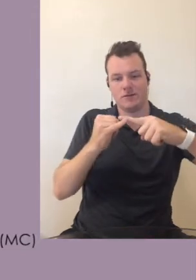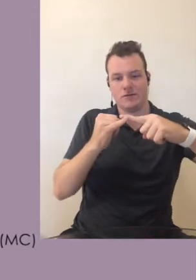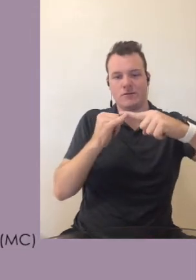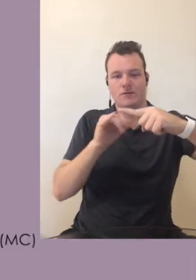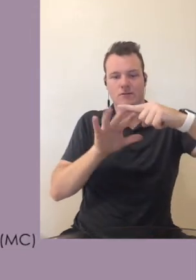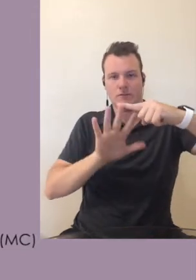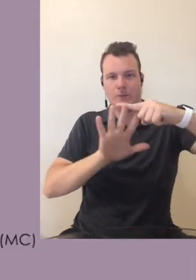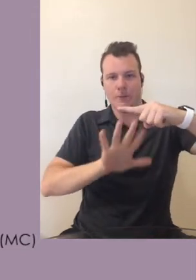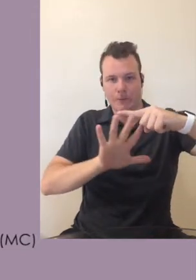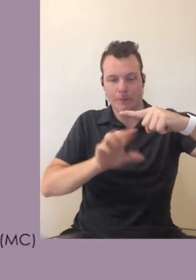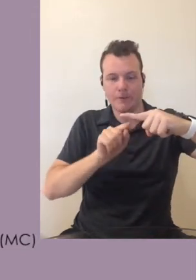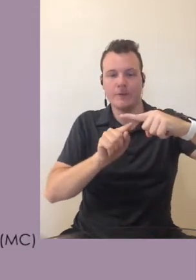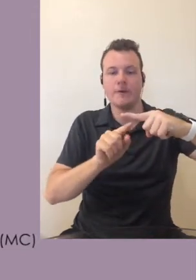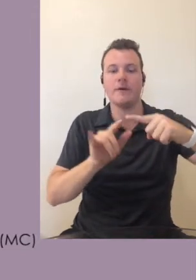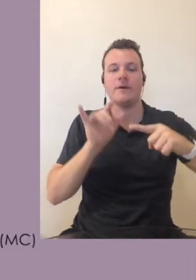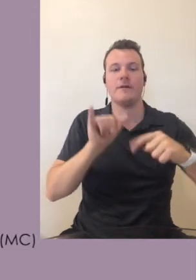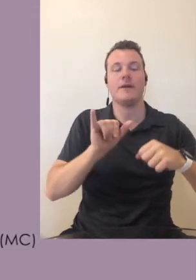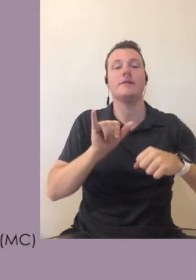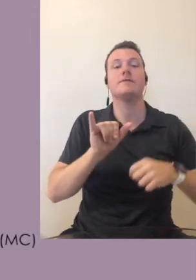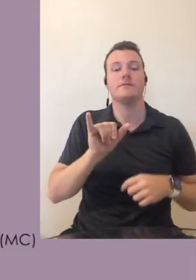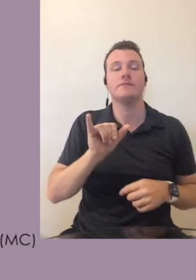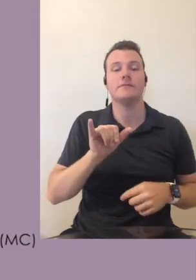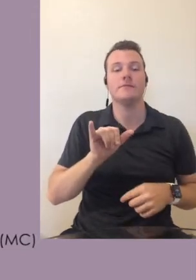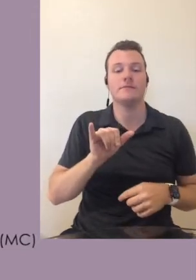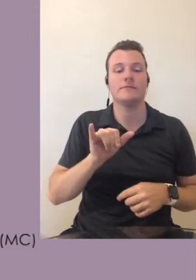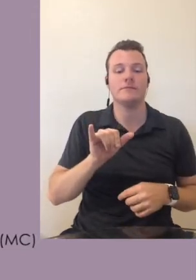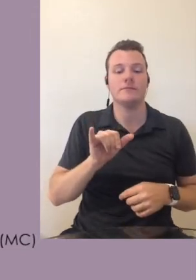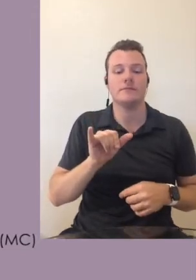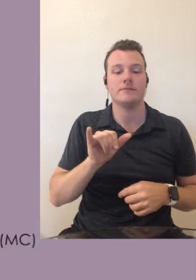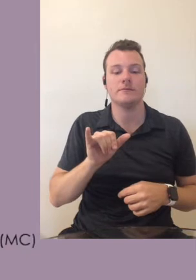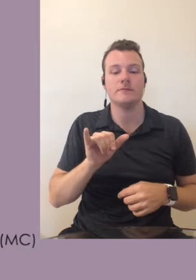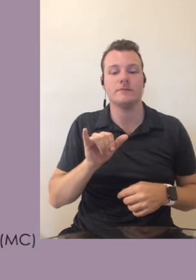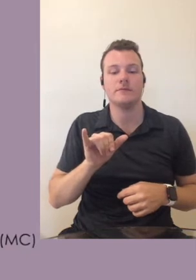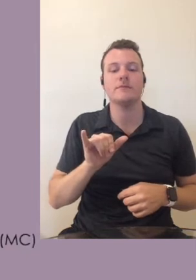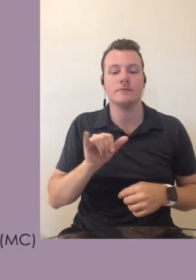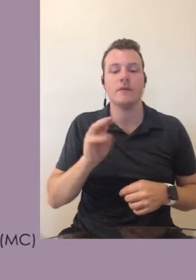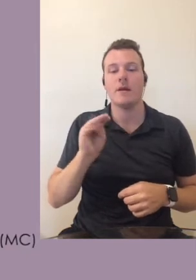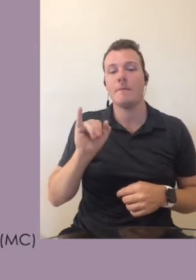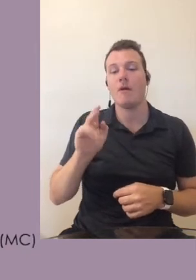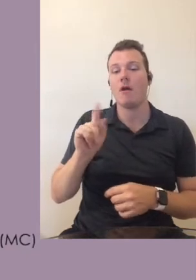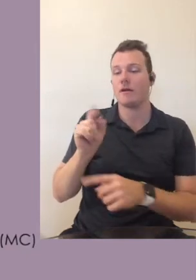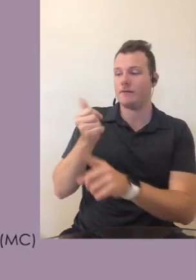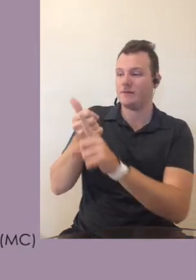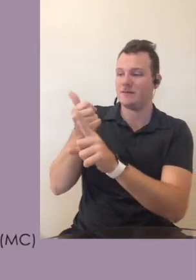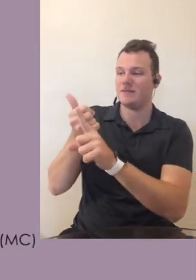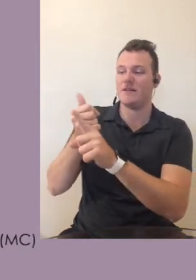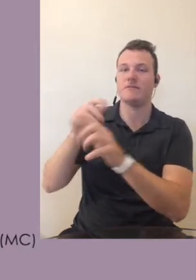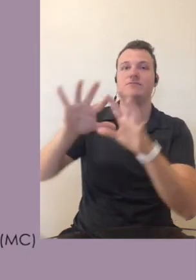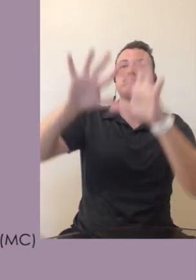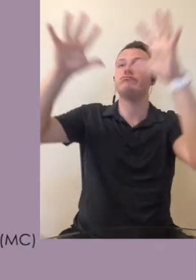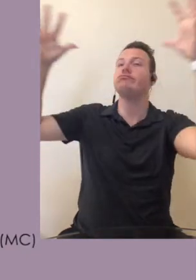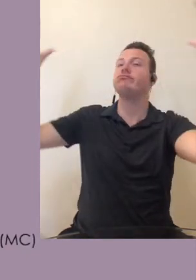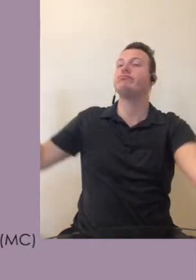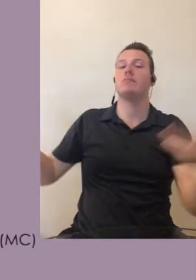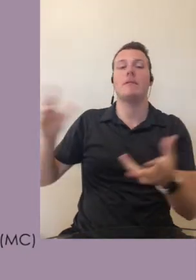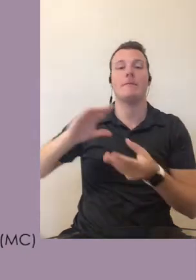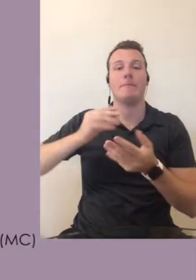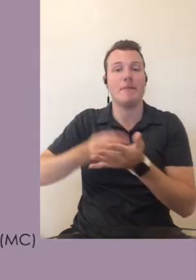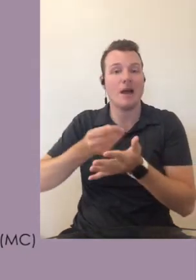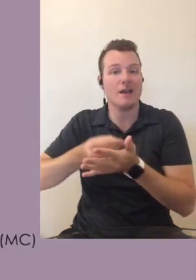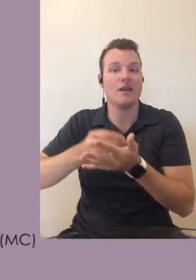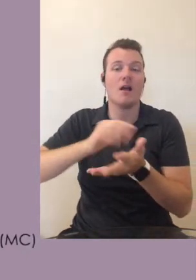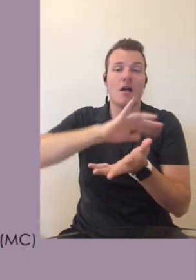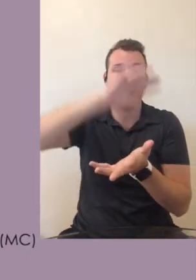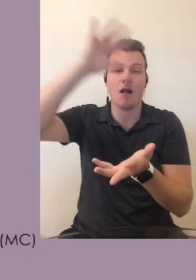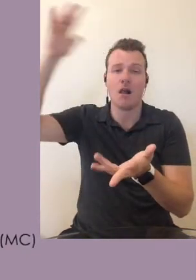the practice within the profit scope of the market. So the market has an infinite number of monies that you can